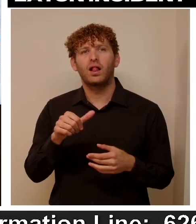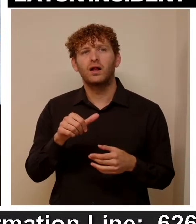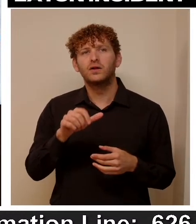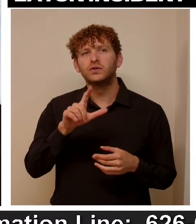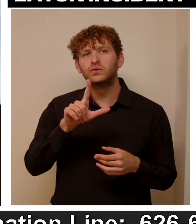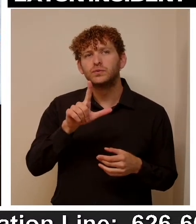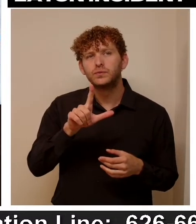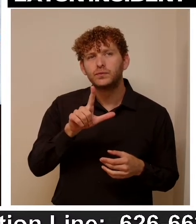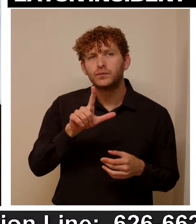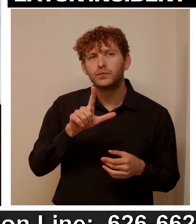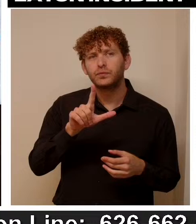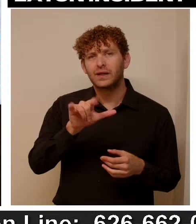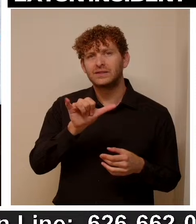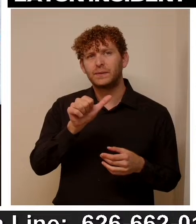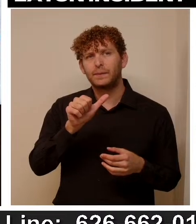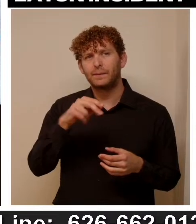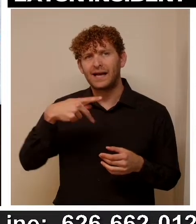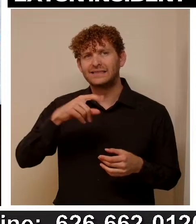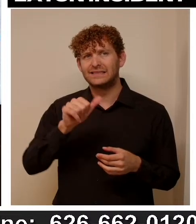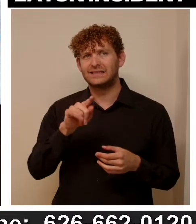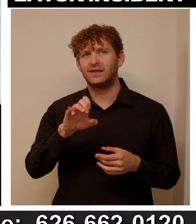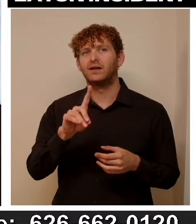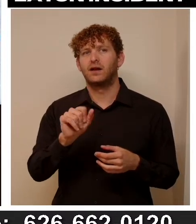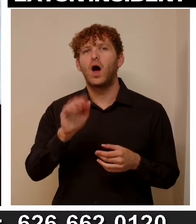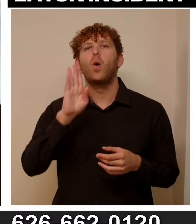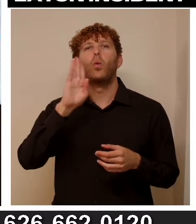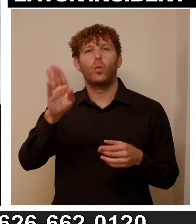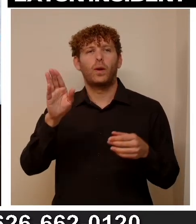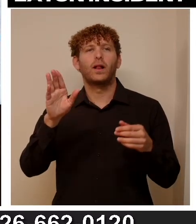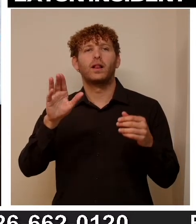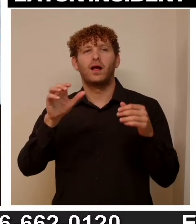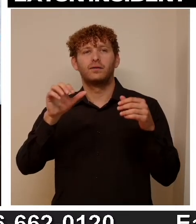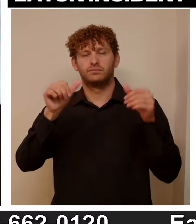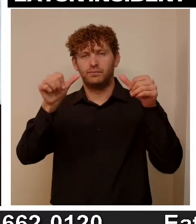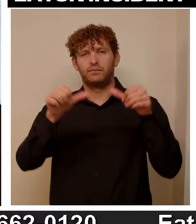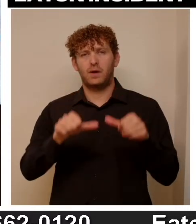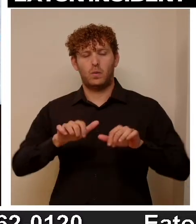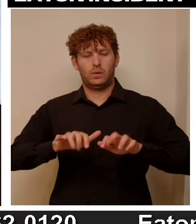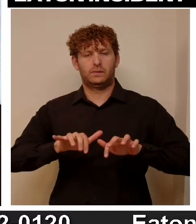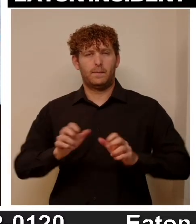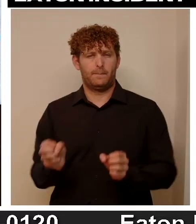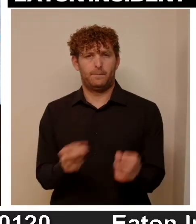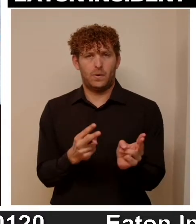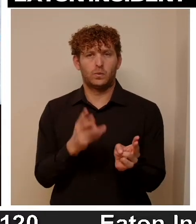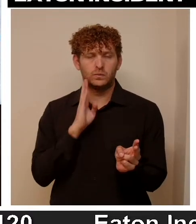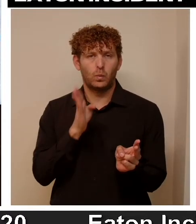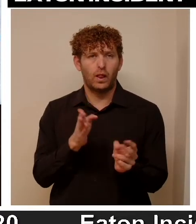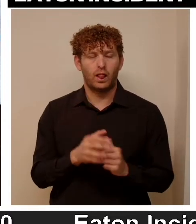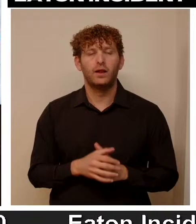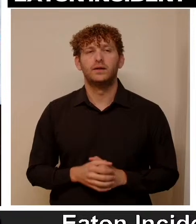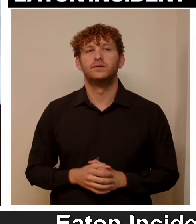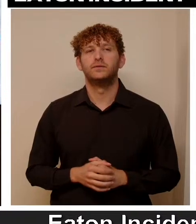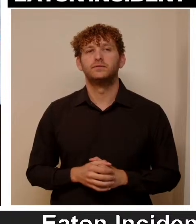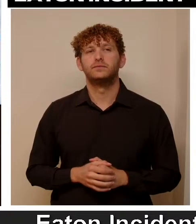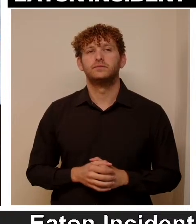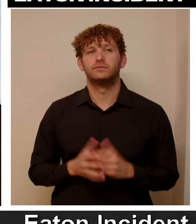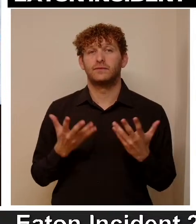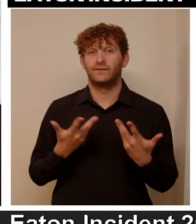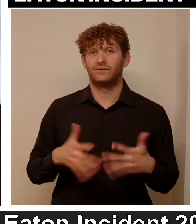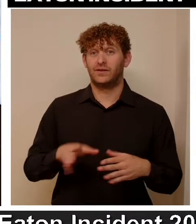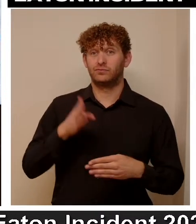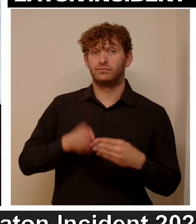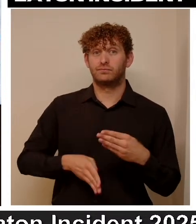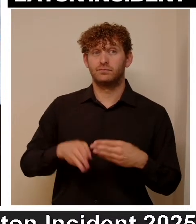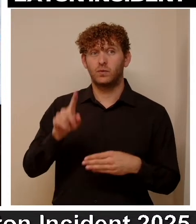and the address will be posted in our chat for that. That's going to conclude our question and answer for tonight. I'd like to indicate